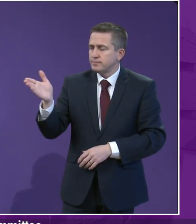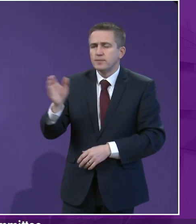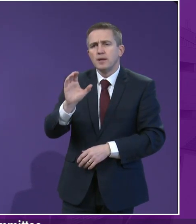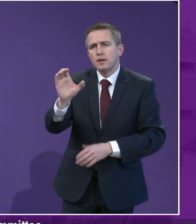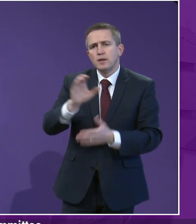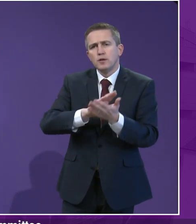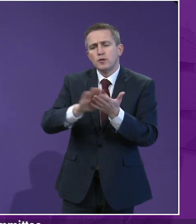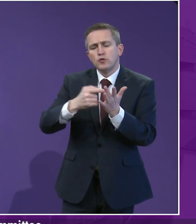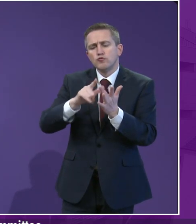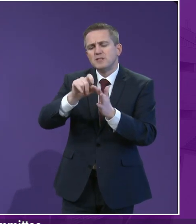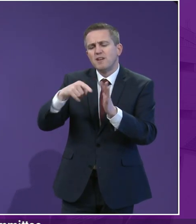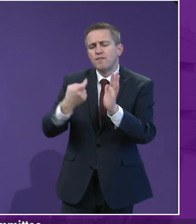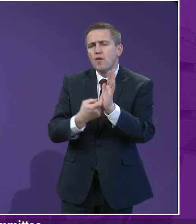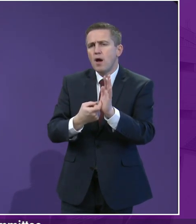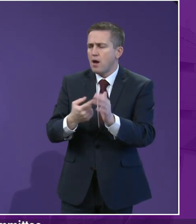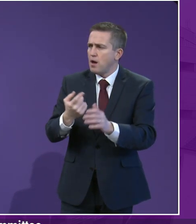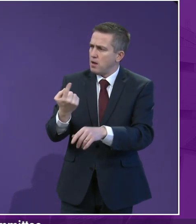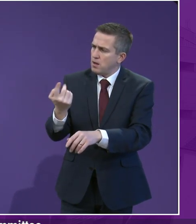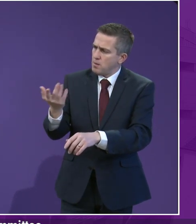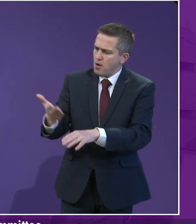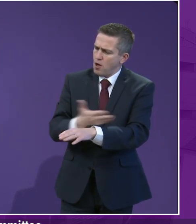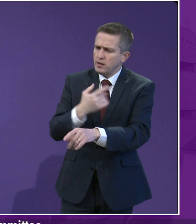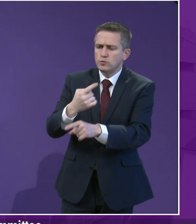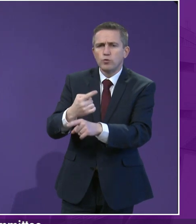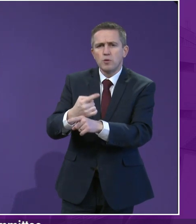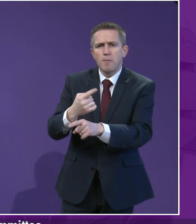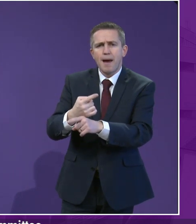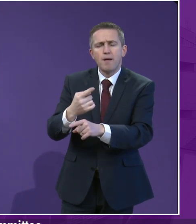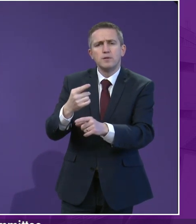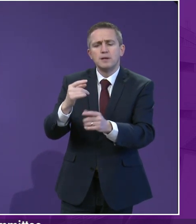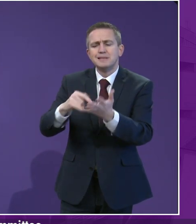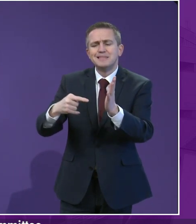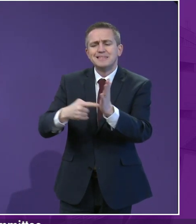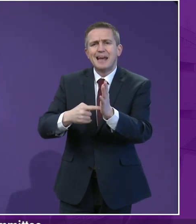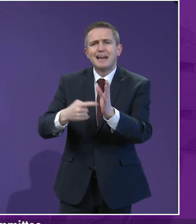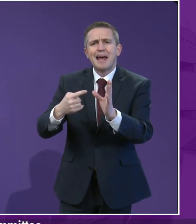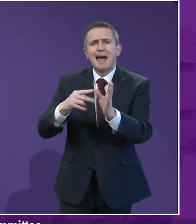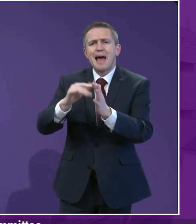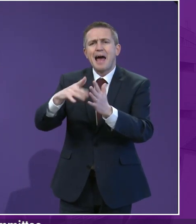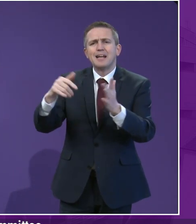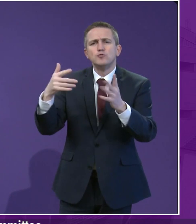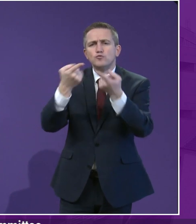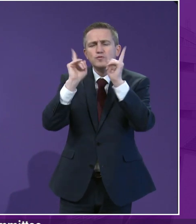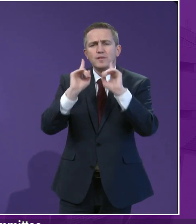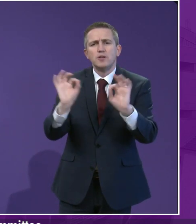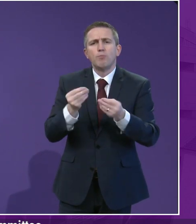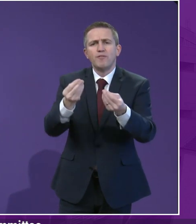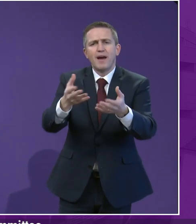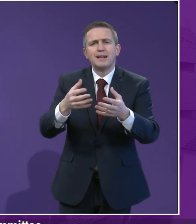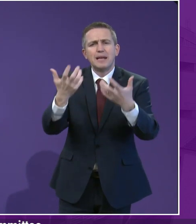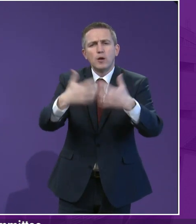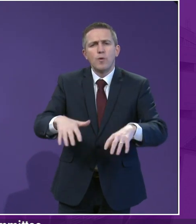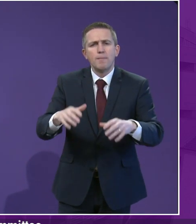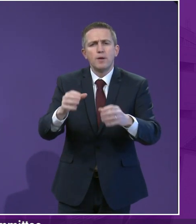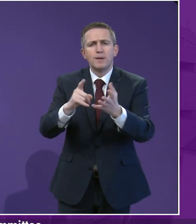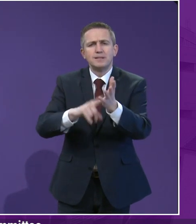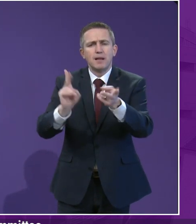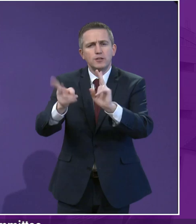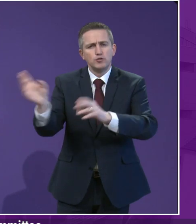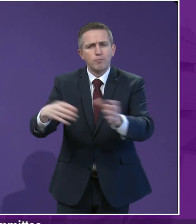up for some disabilities compared to others, or is it a pretty standard thing? Christopher, I was